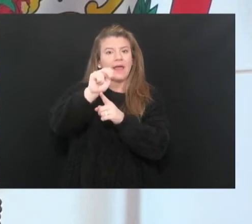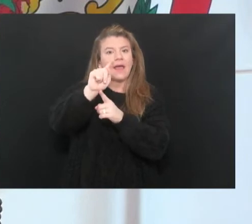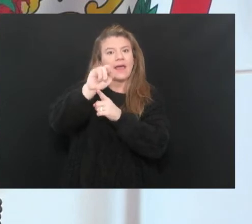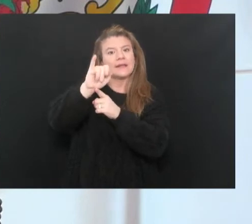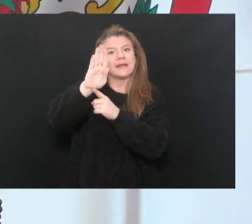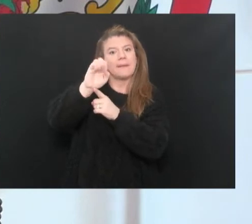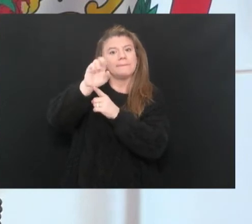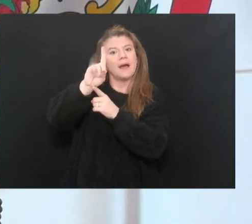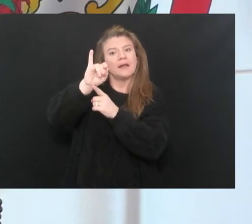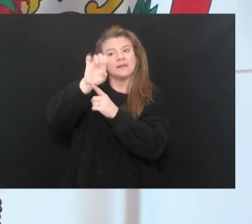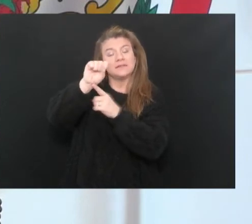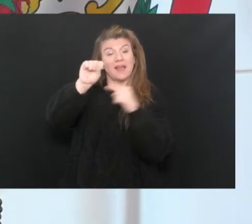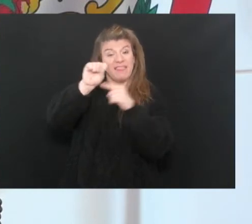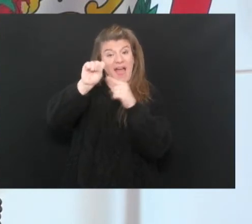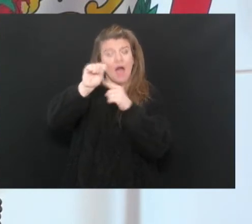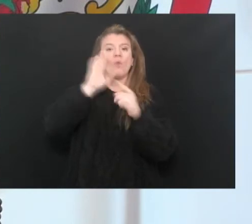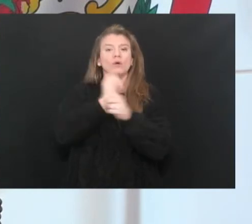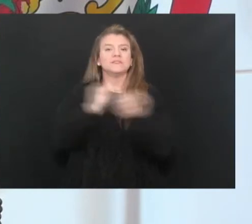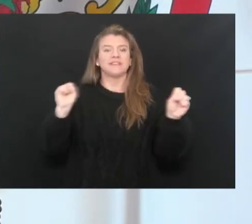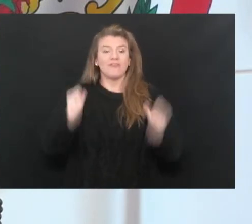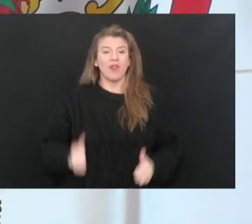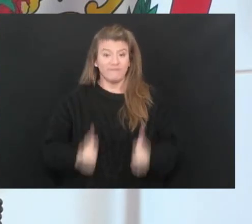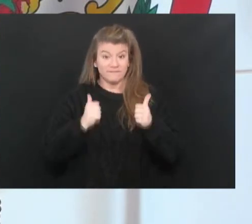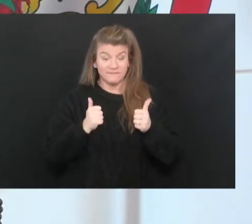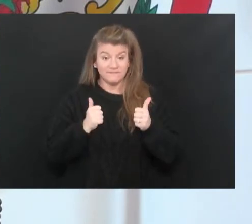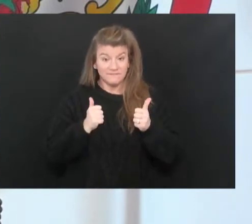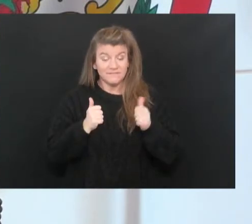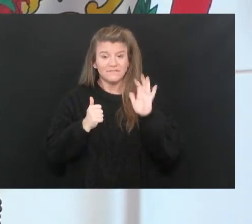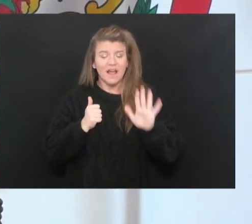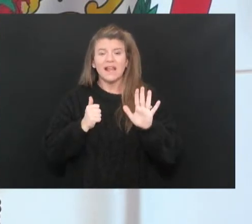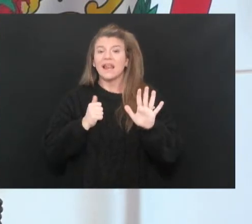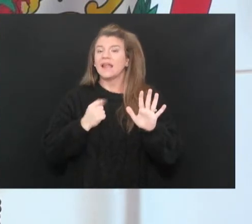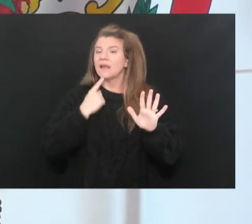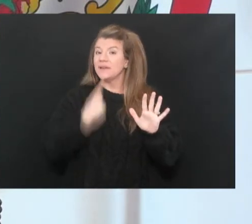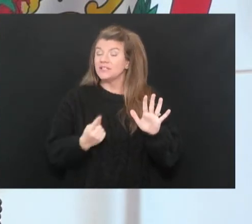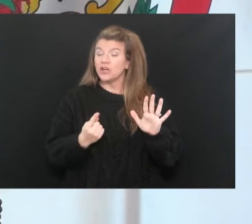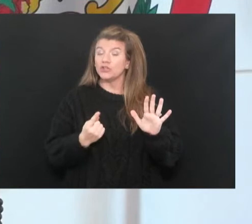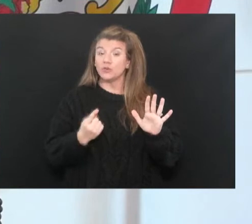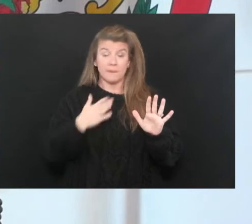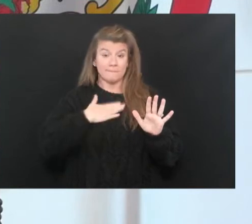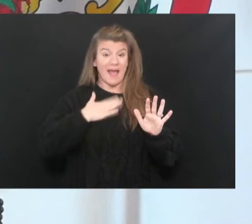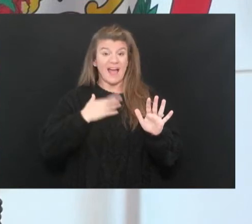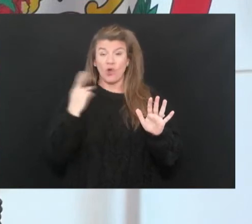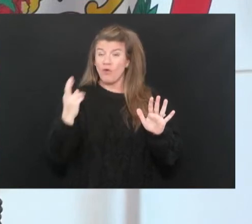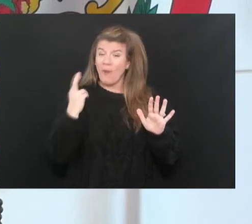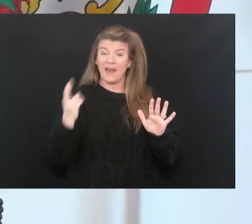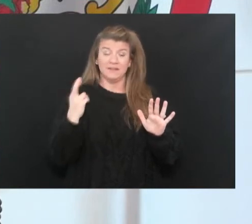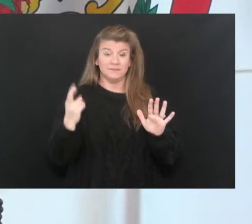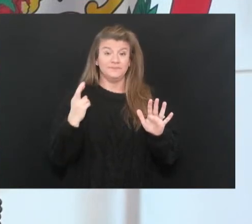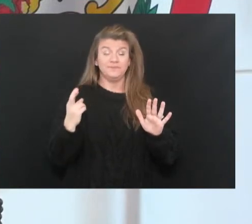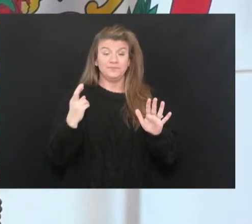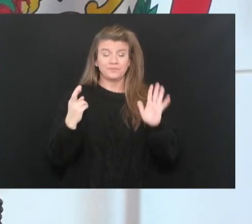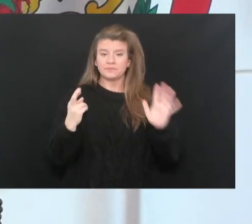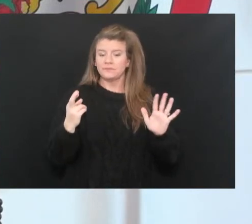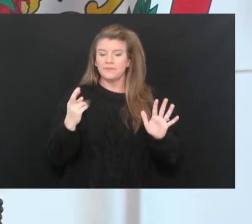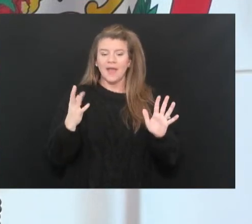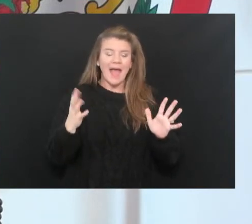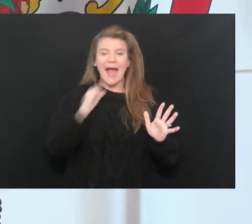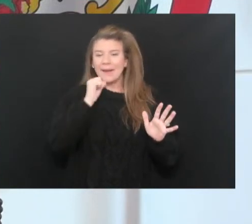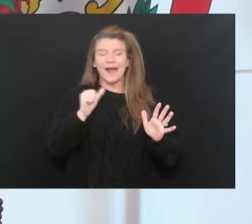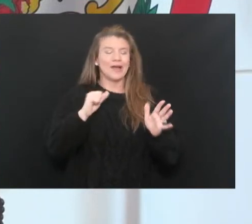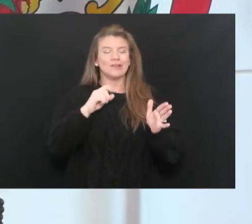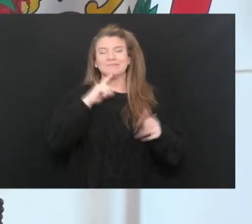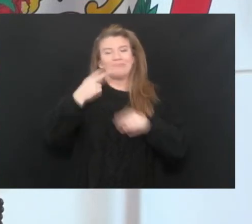life. Now, let me tell you, a very good friend of mine, and I'm sure I'm not going to mention